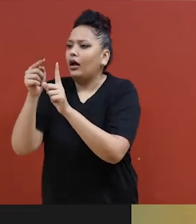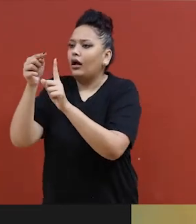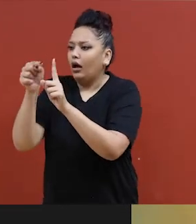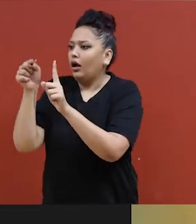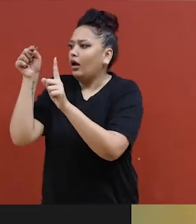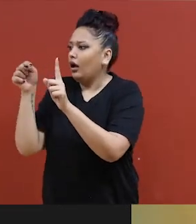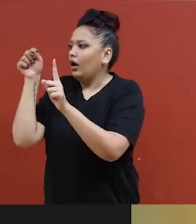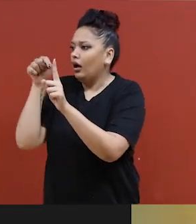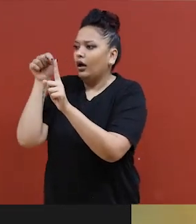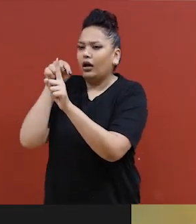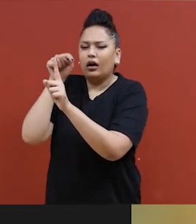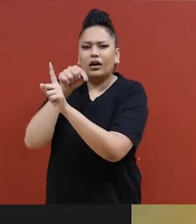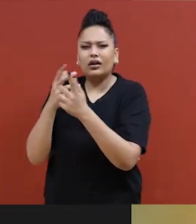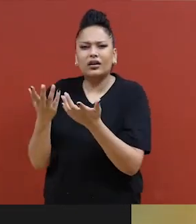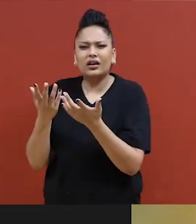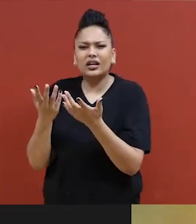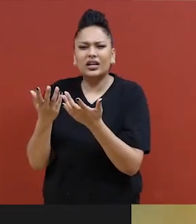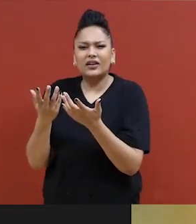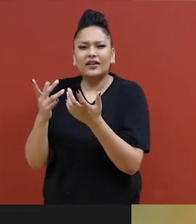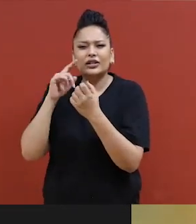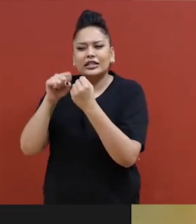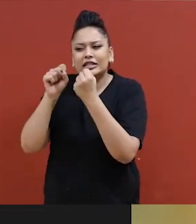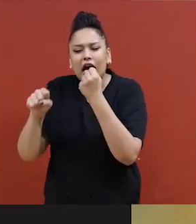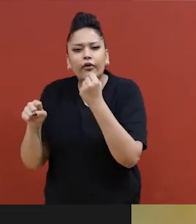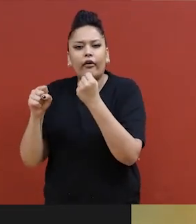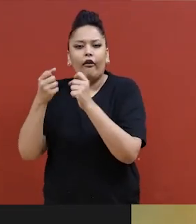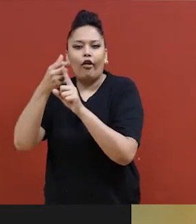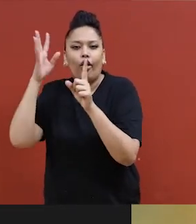and then turns into something that it's really not. Like, I've